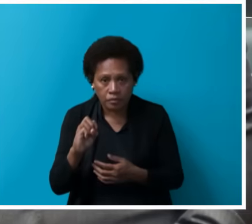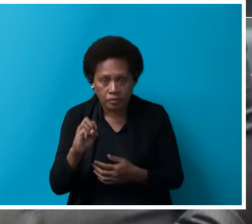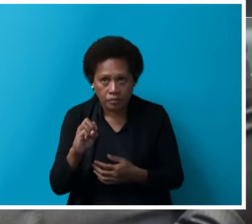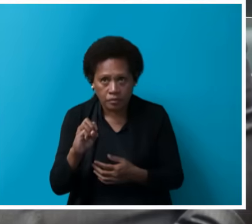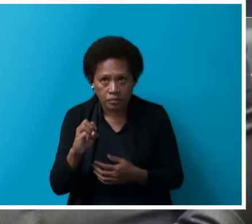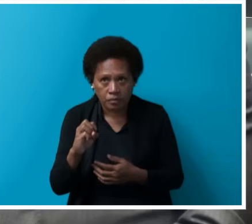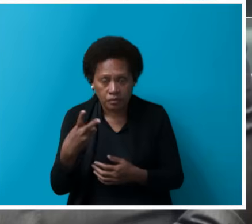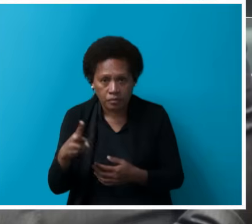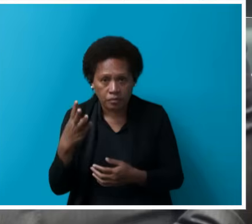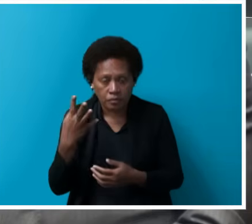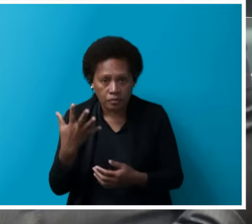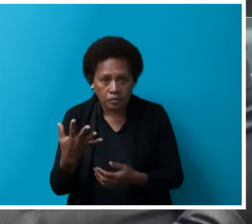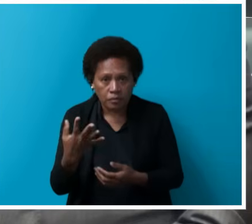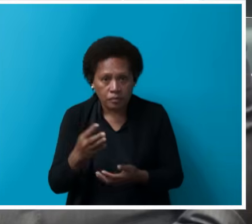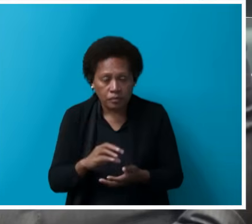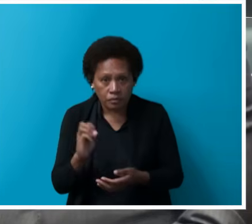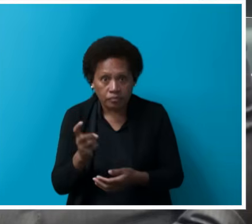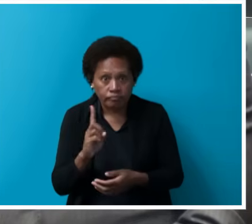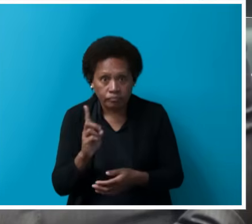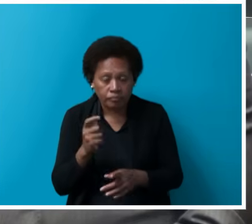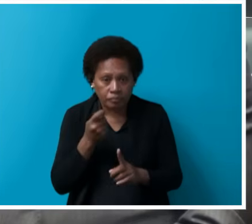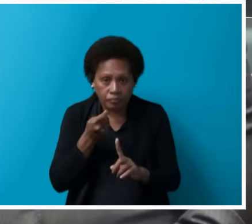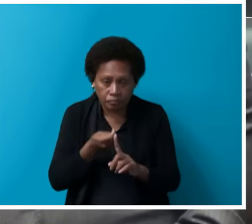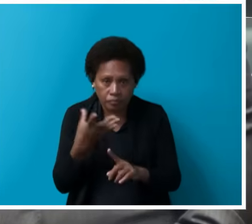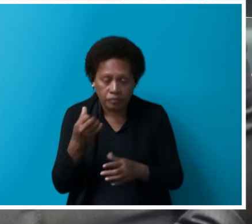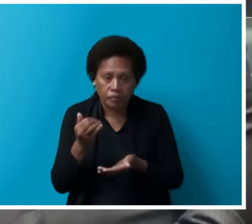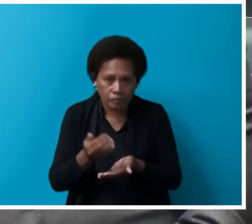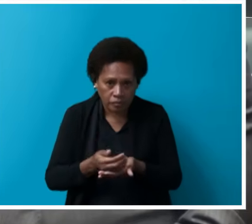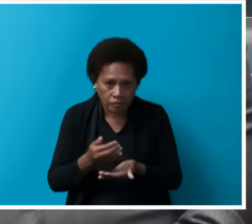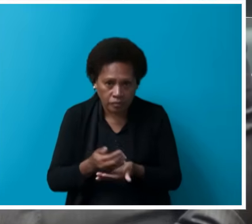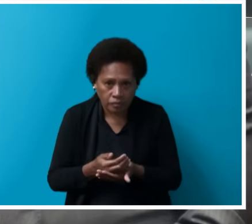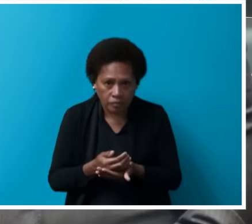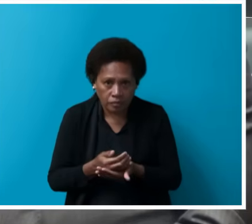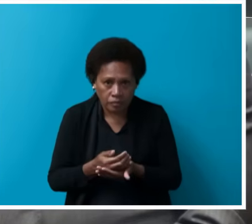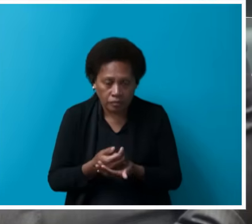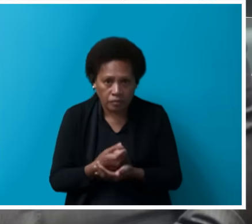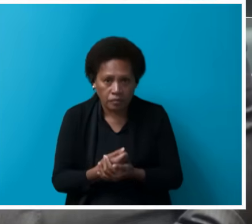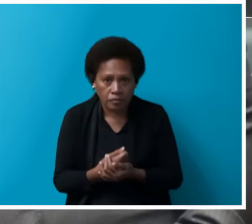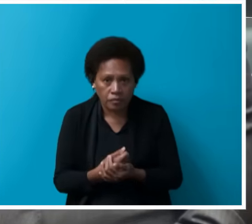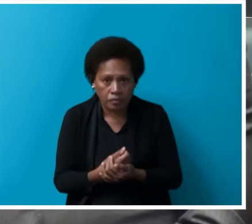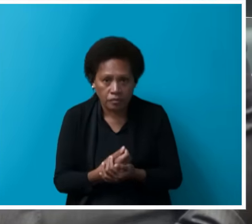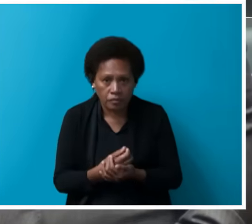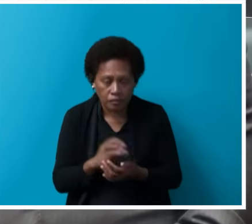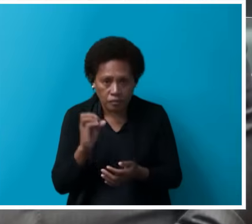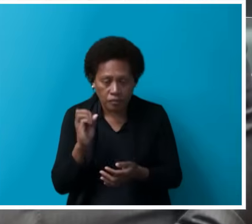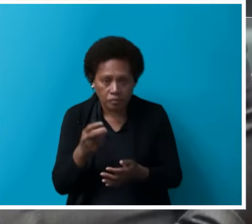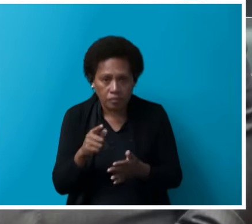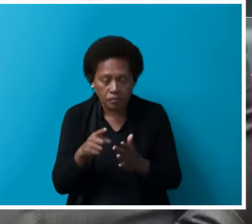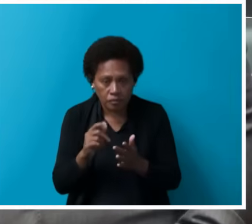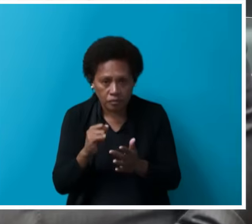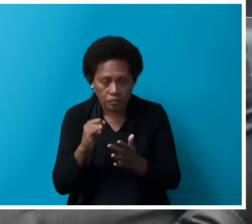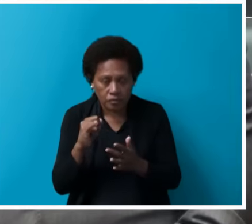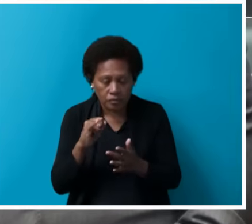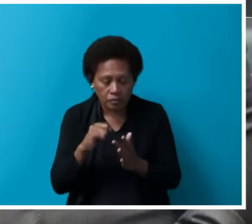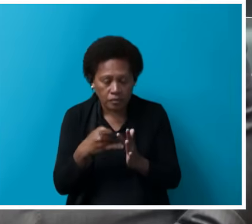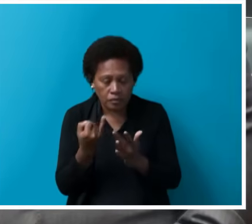94% of the target had already been collected. Very good. And we still have July, demonstrating both momentum and a clear indication